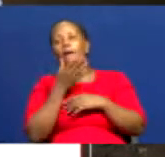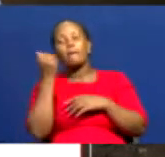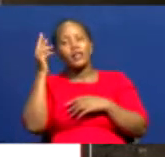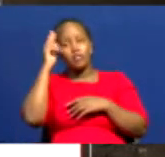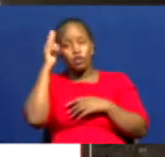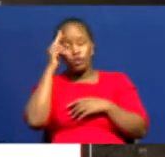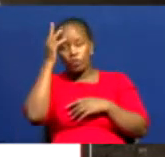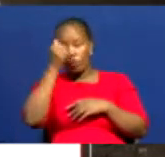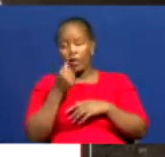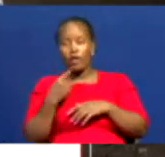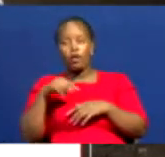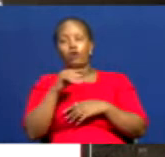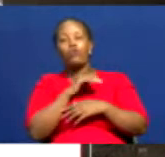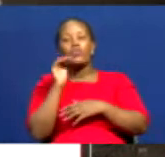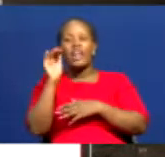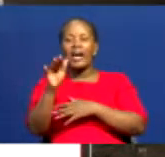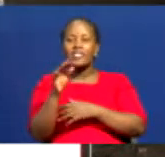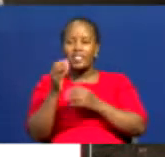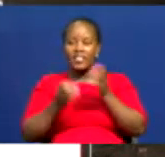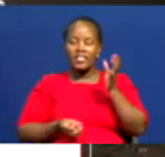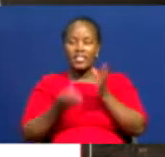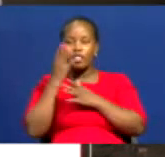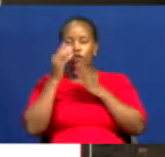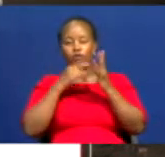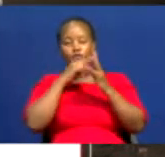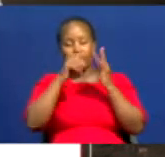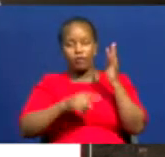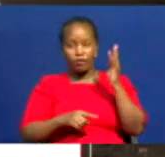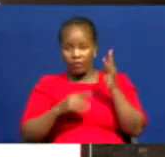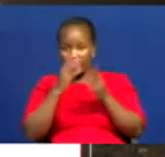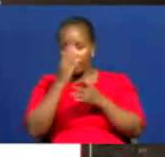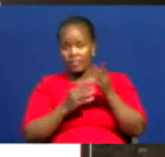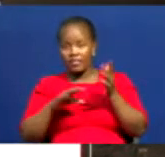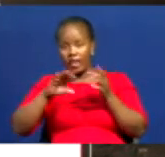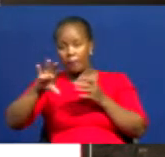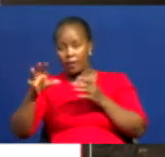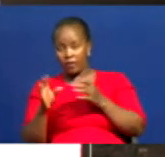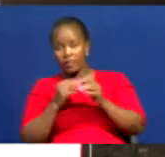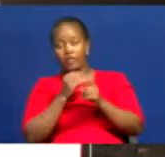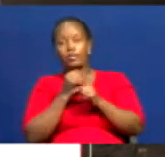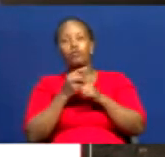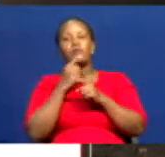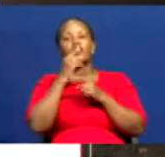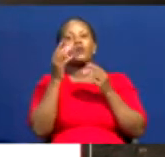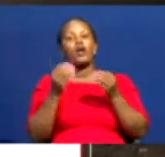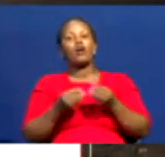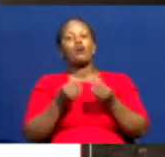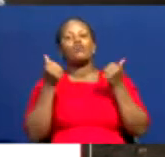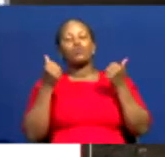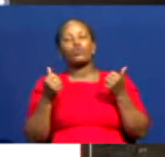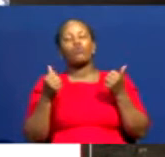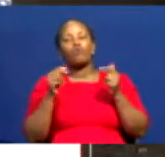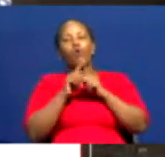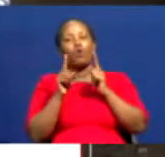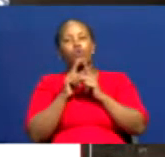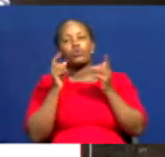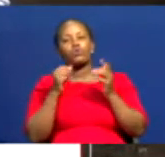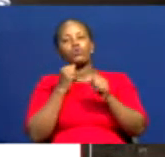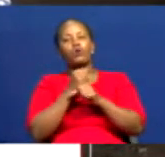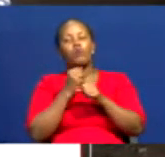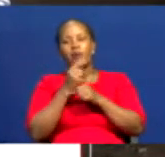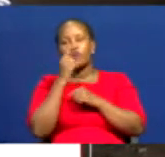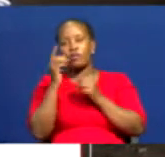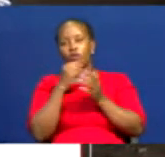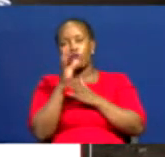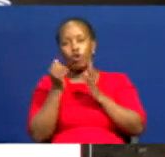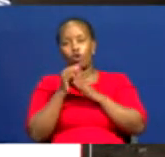called for creation of the 4 was to handle or to take care of the issues